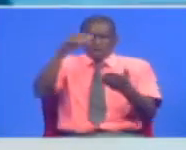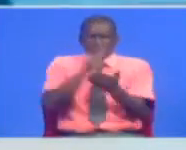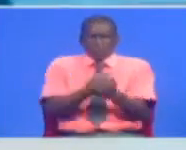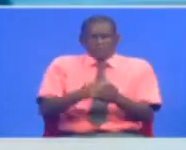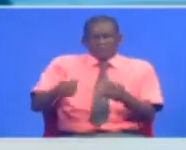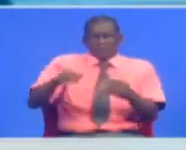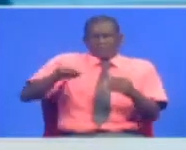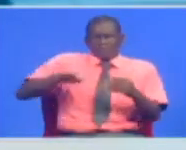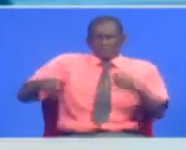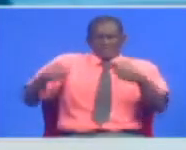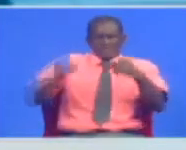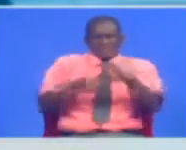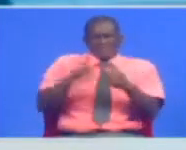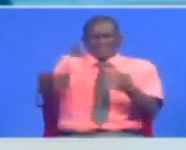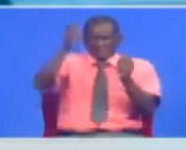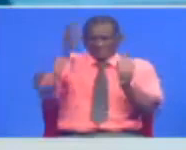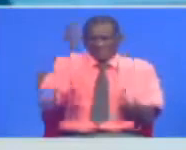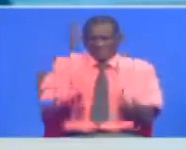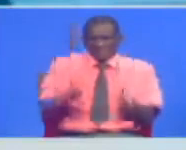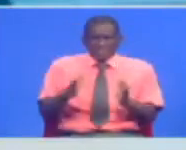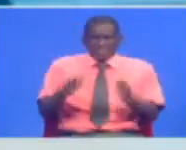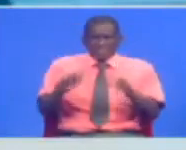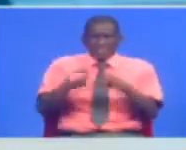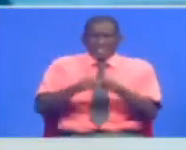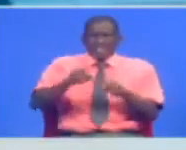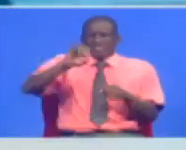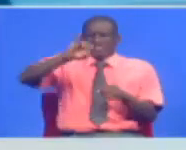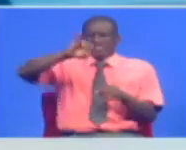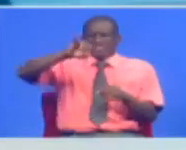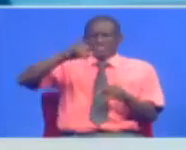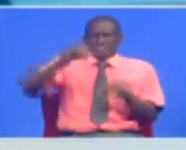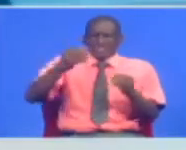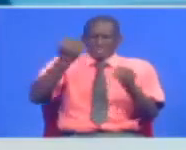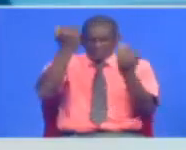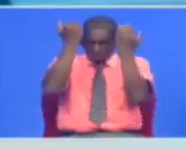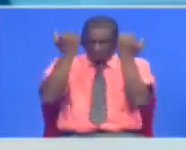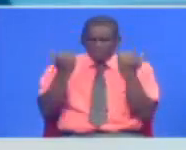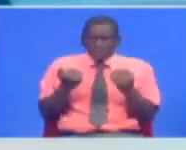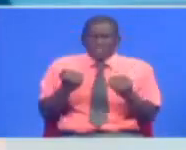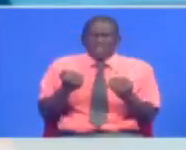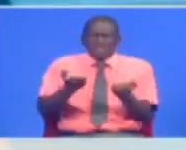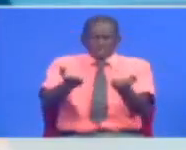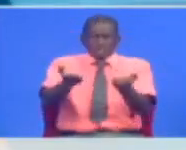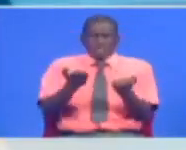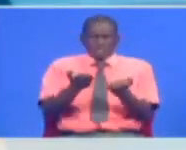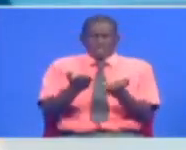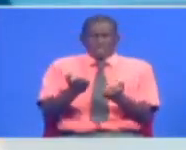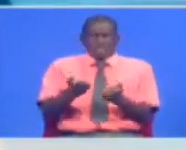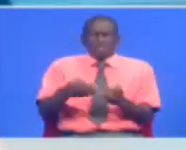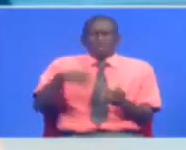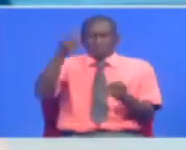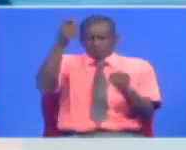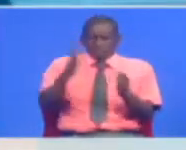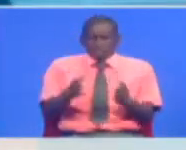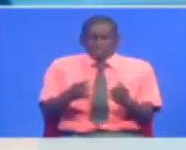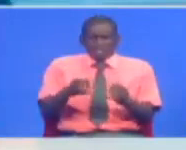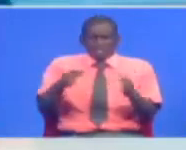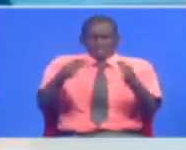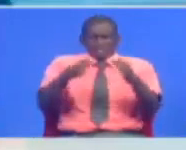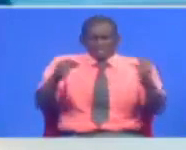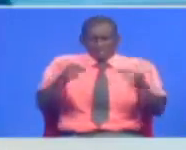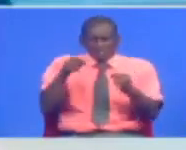those six remaining judges as the judiciary is still in dire need. Let's take you through her